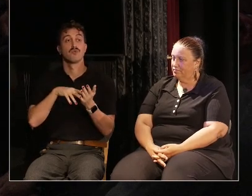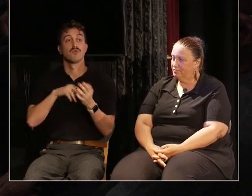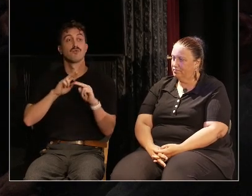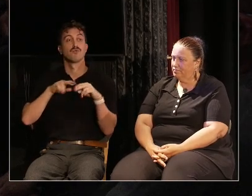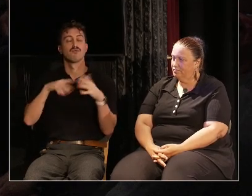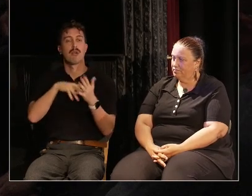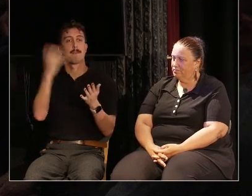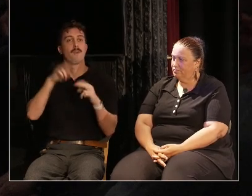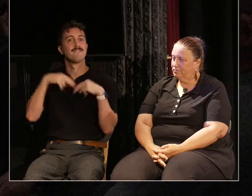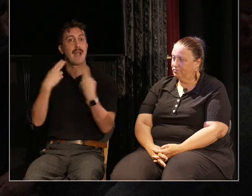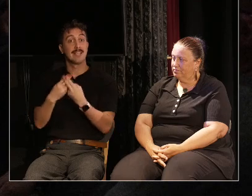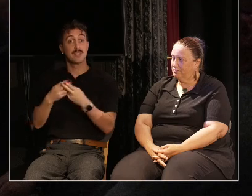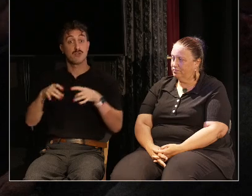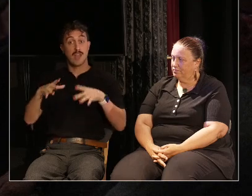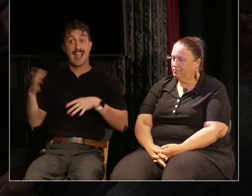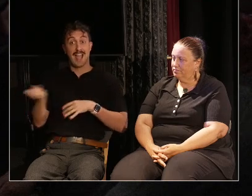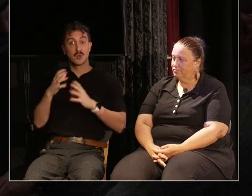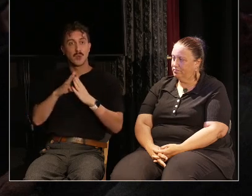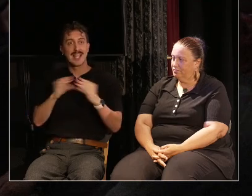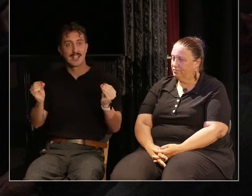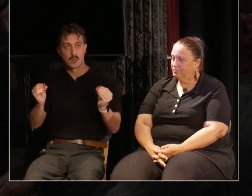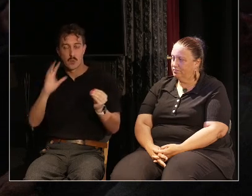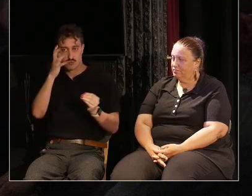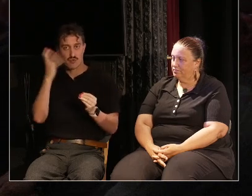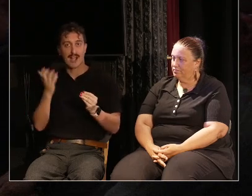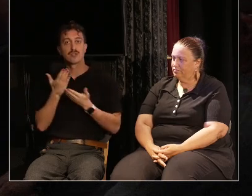times for the safety of volunteers and families.